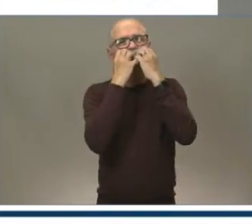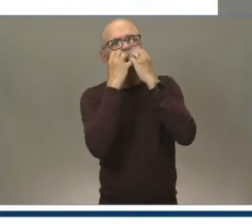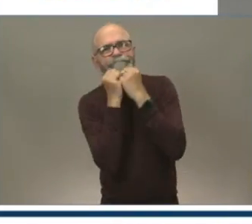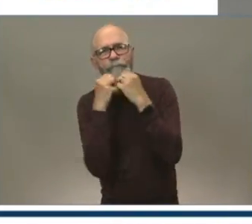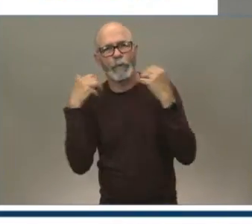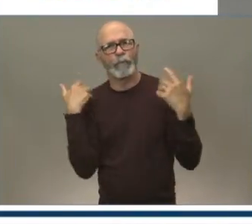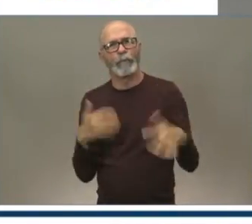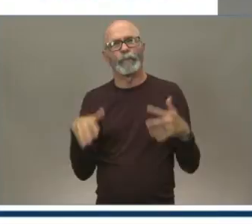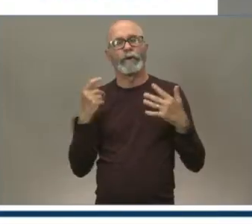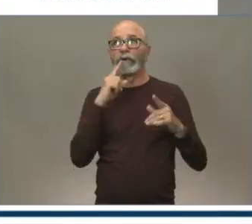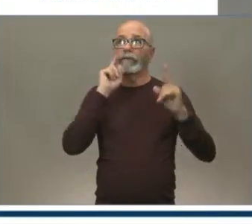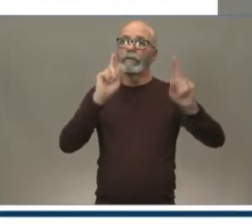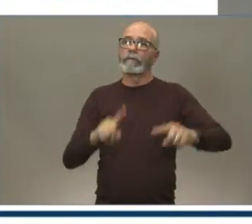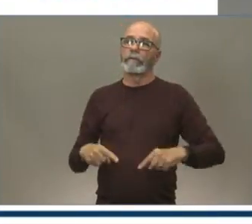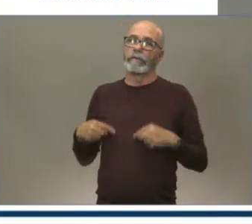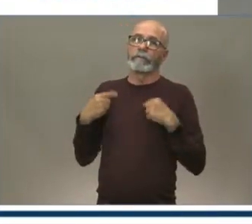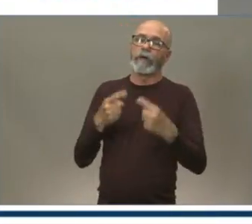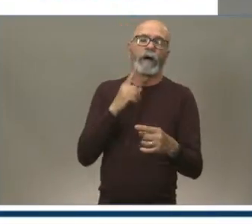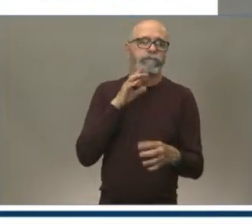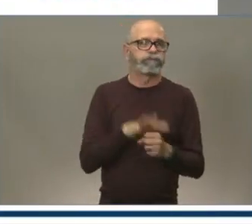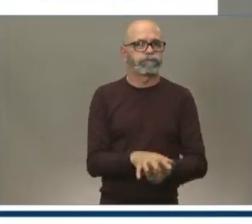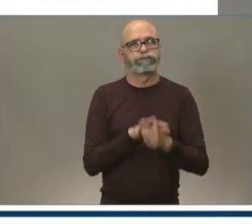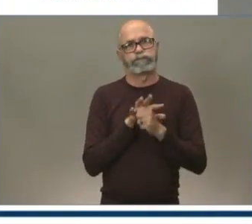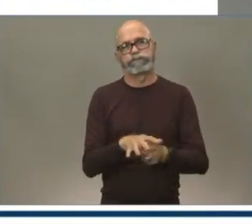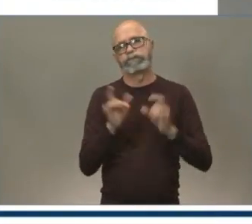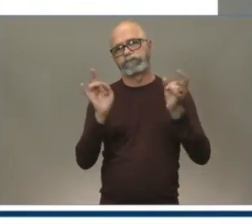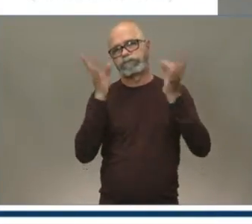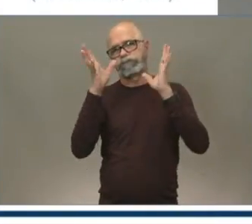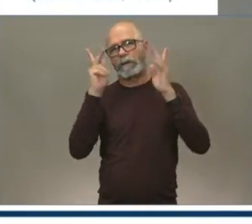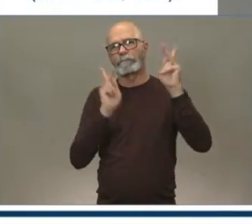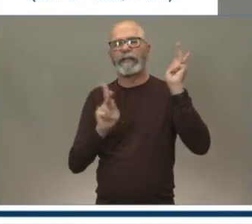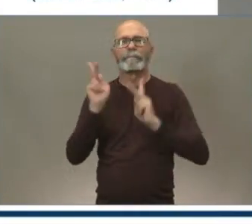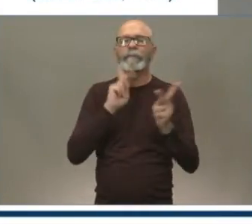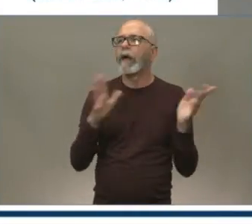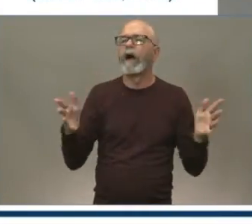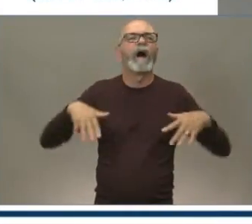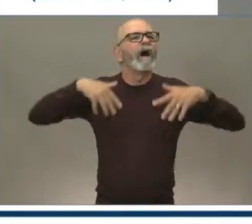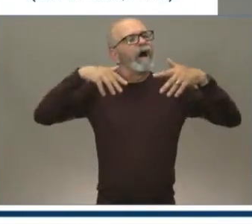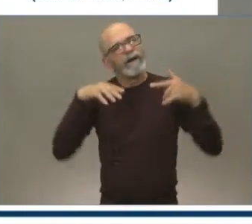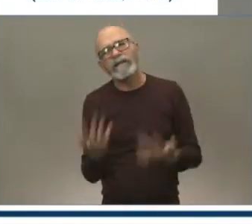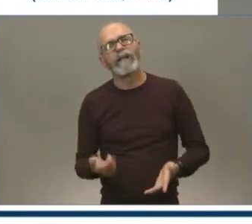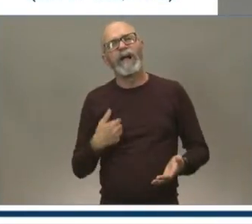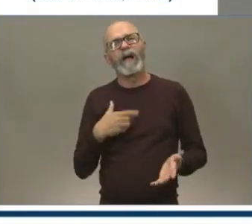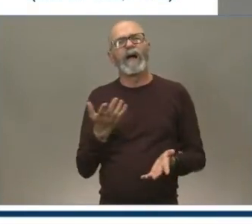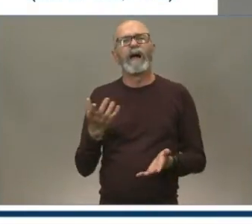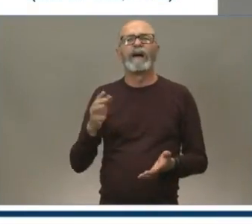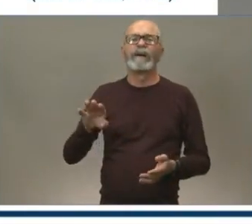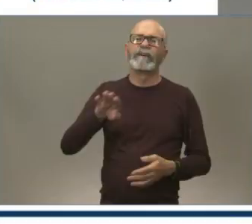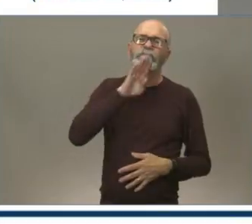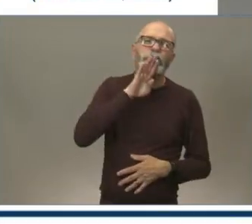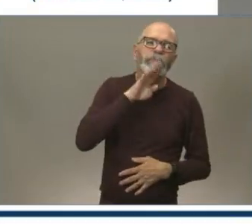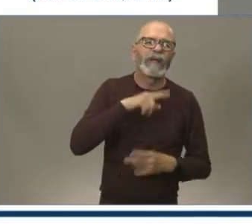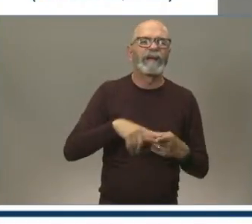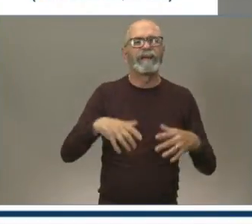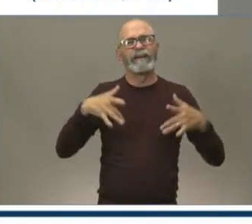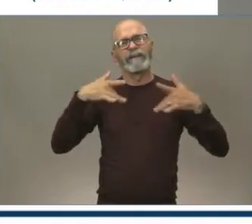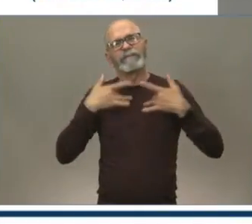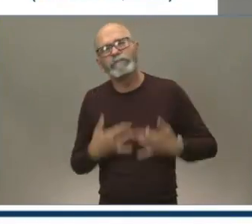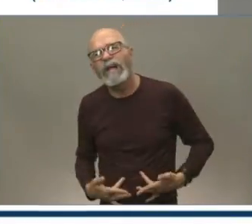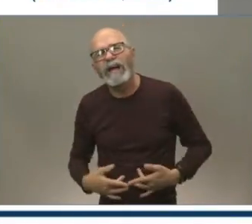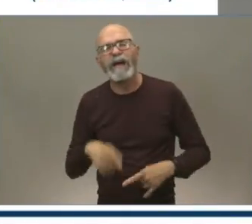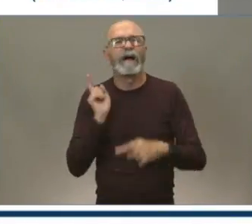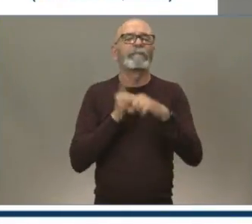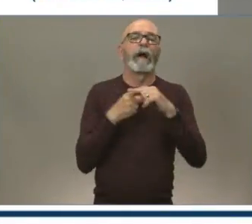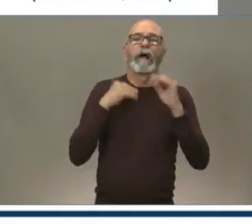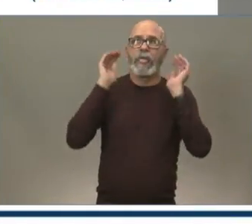long time. I know many people are tired, many are frustrated, and probably all of us are worried. But we cannot